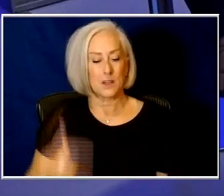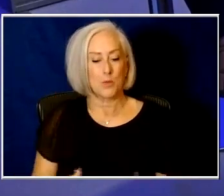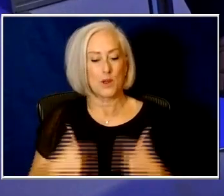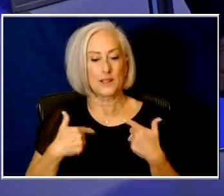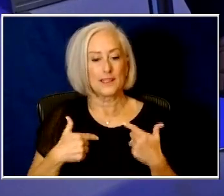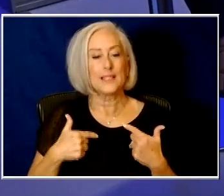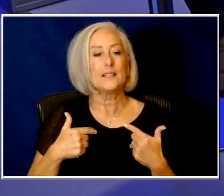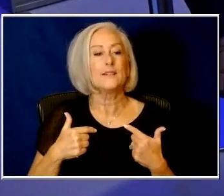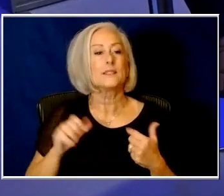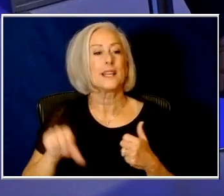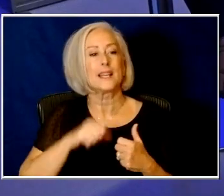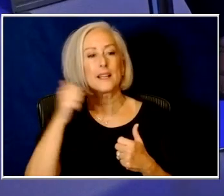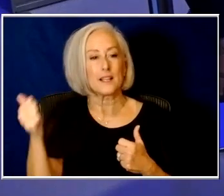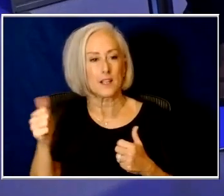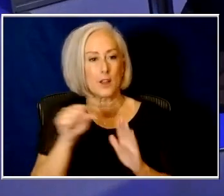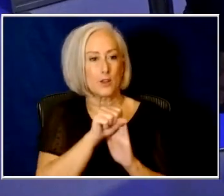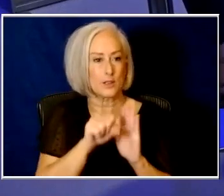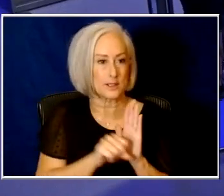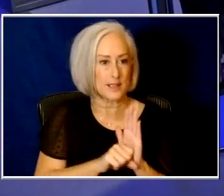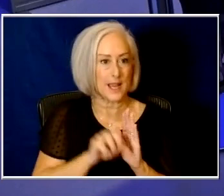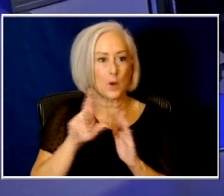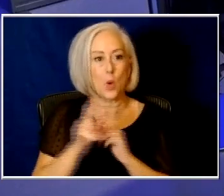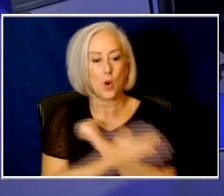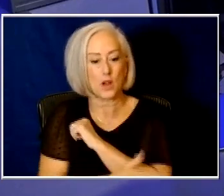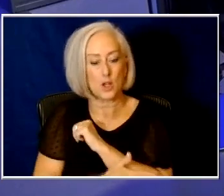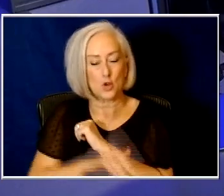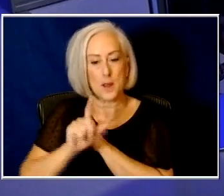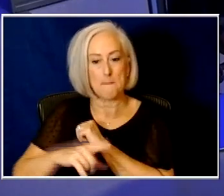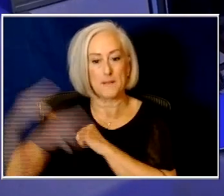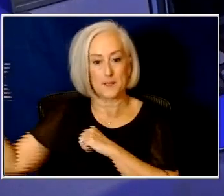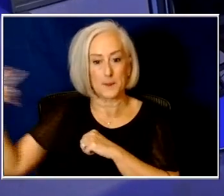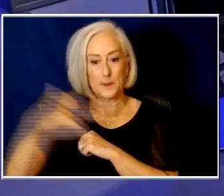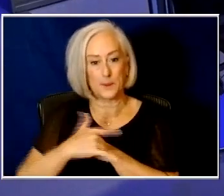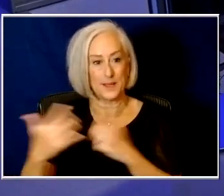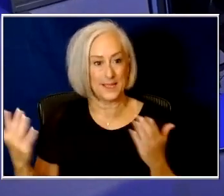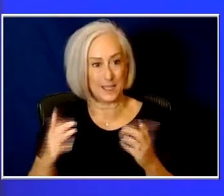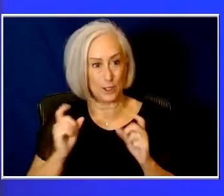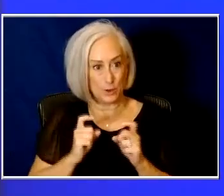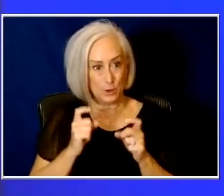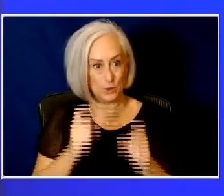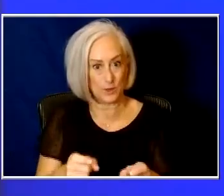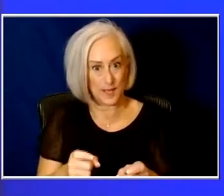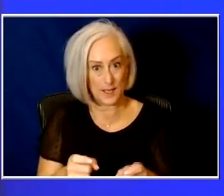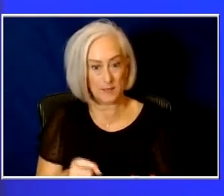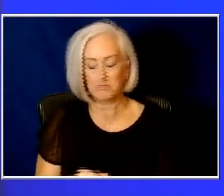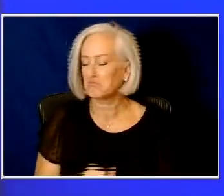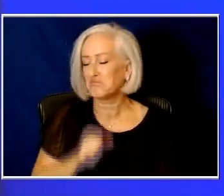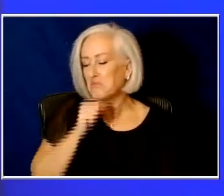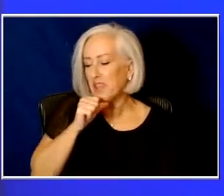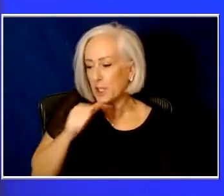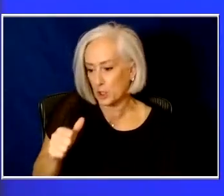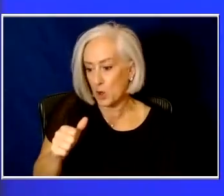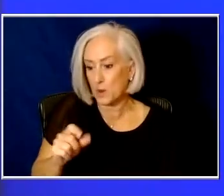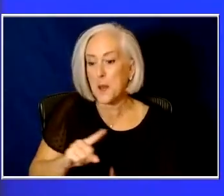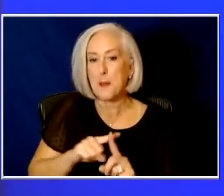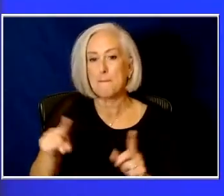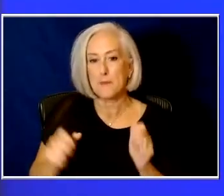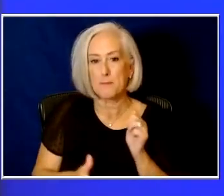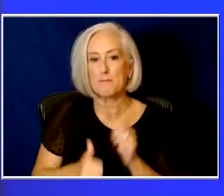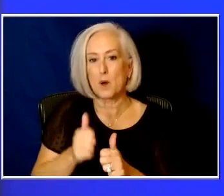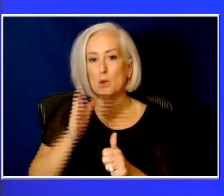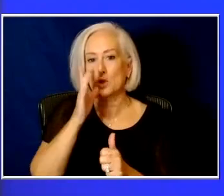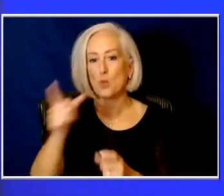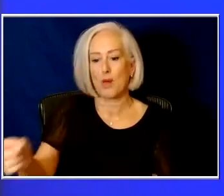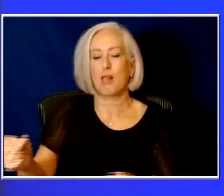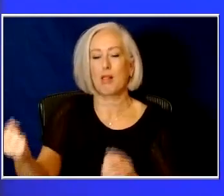to come here to donate? They don't. So for our related donors, most of them do come to KU to do the donation.